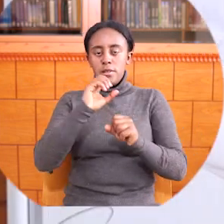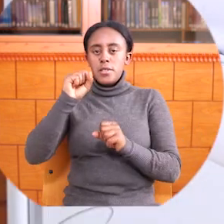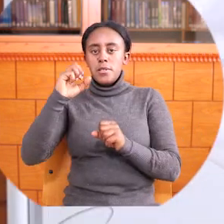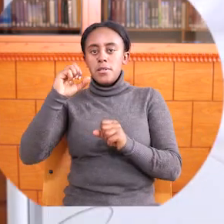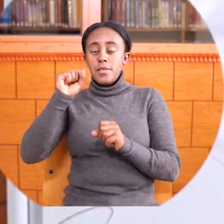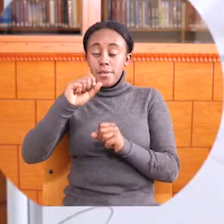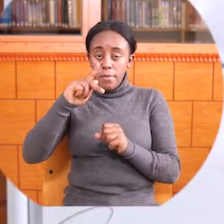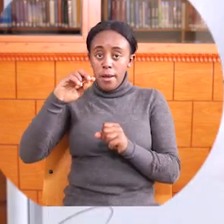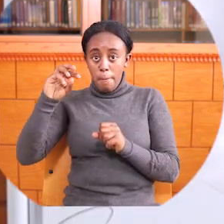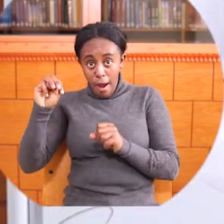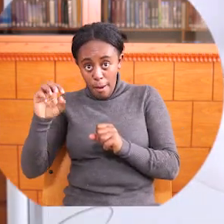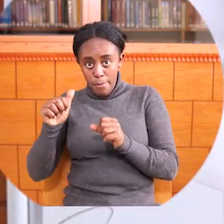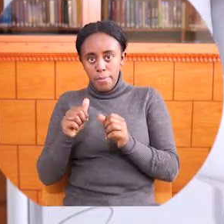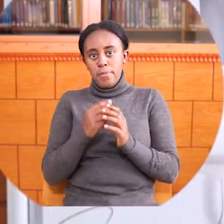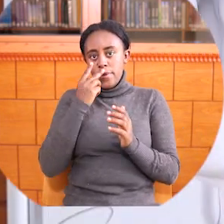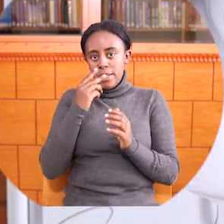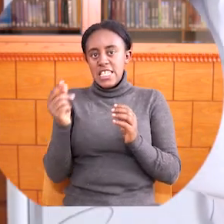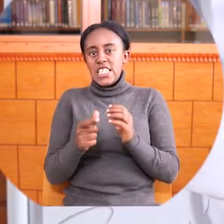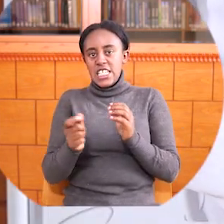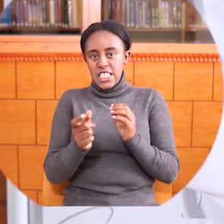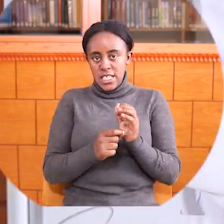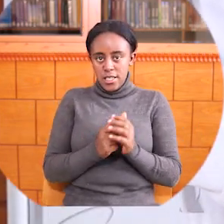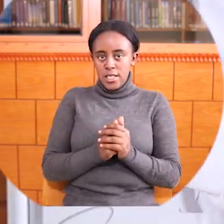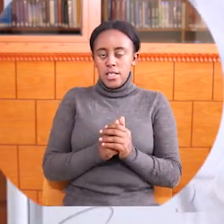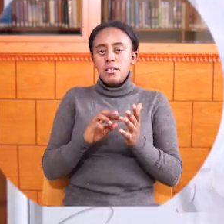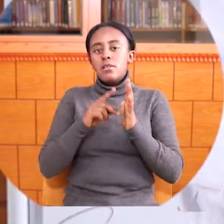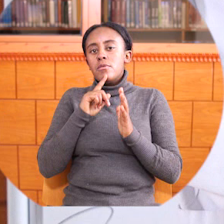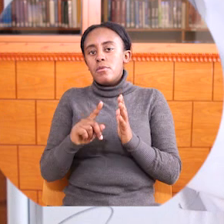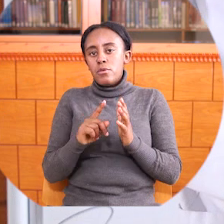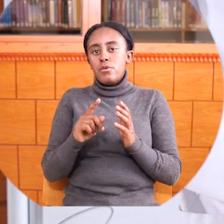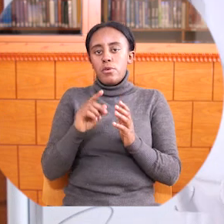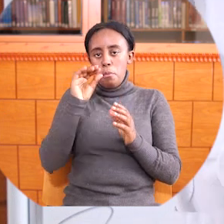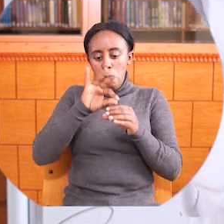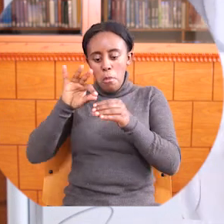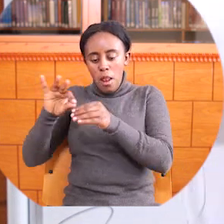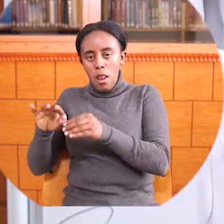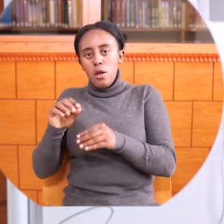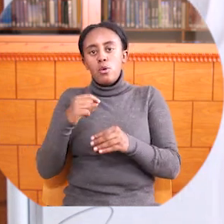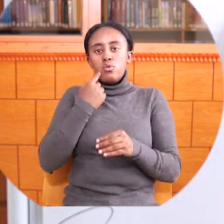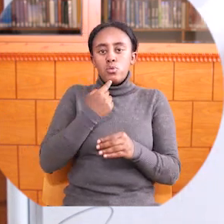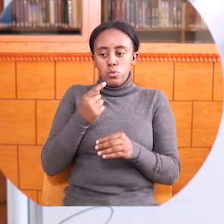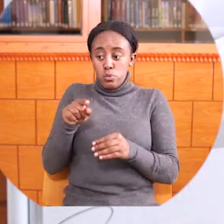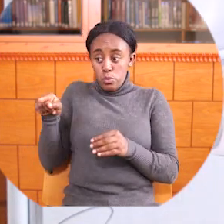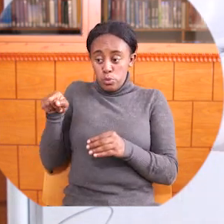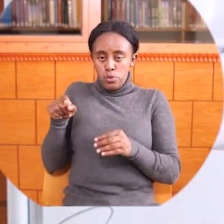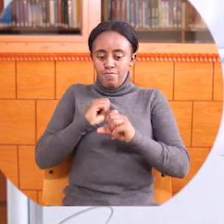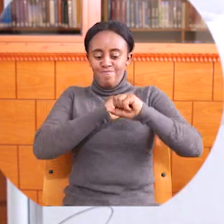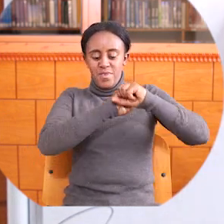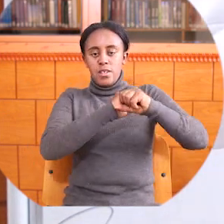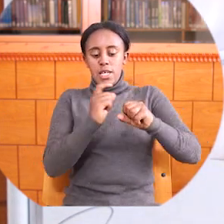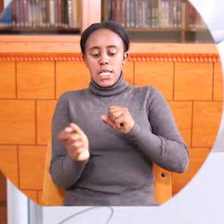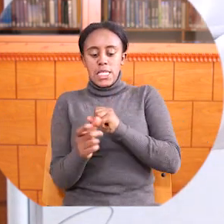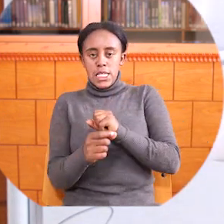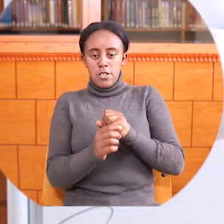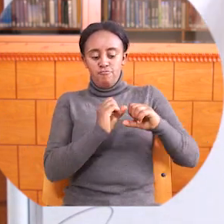means seed. Because of this, angiosperm plants are the plant those have protected seed, or